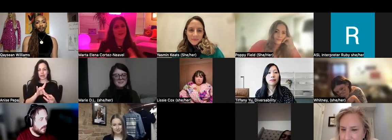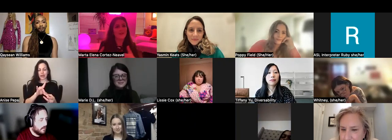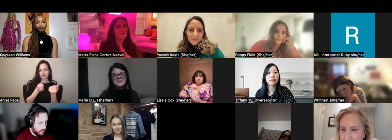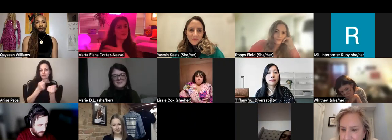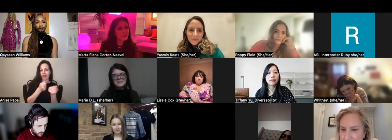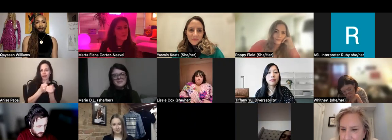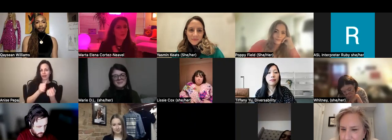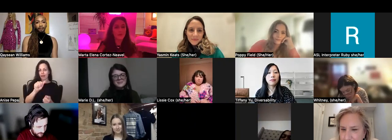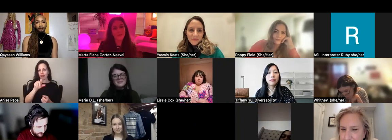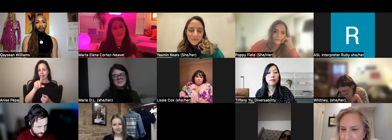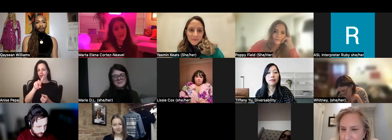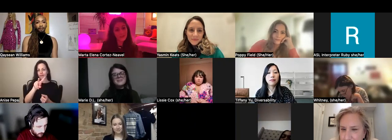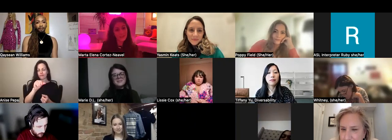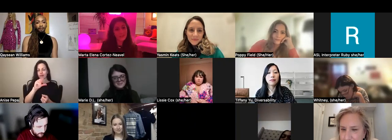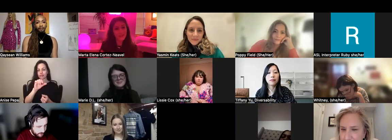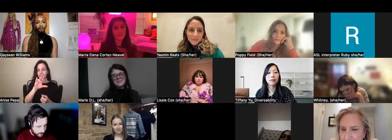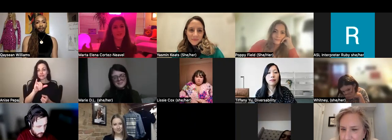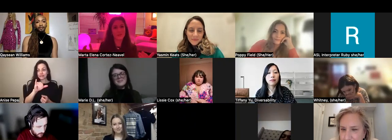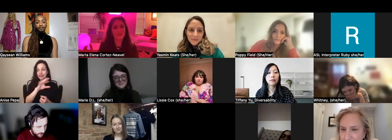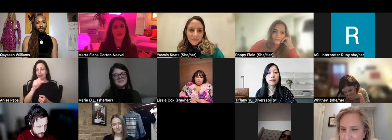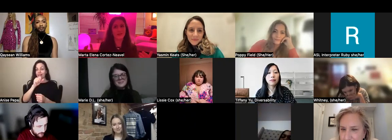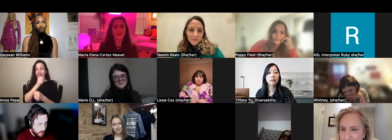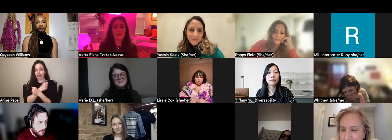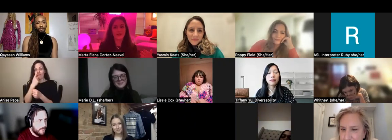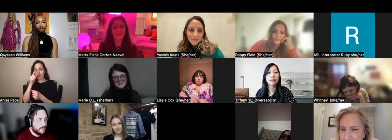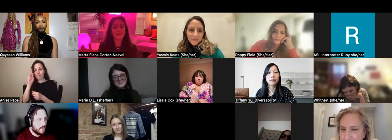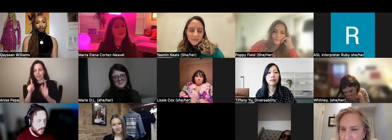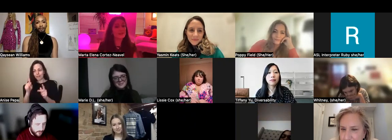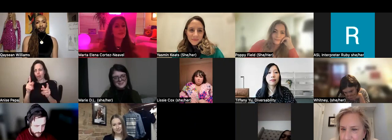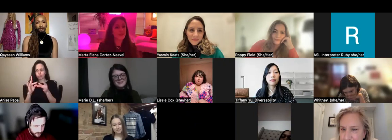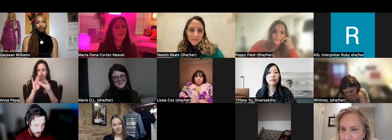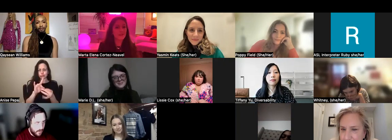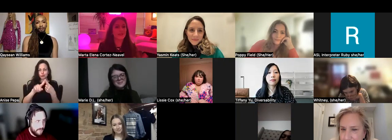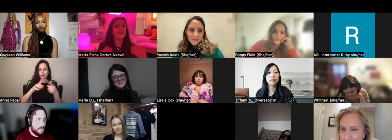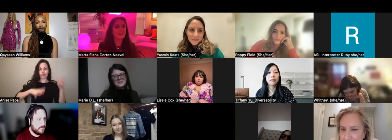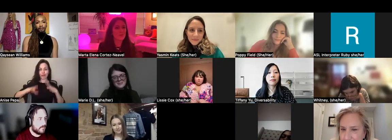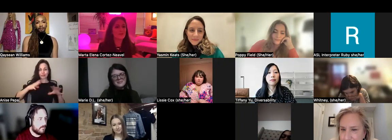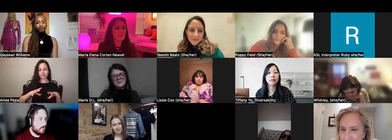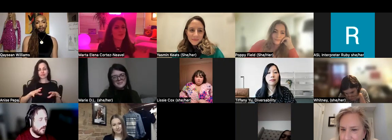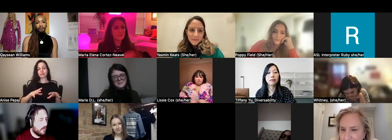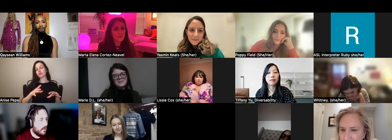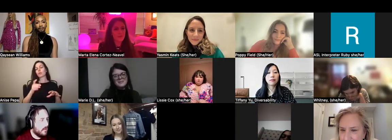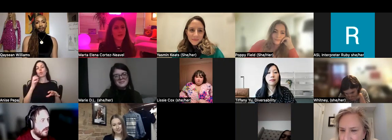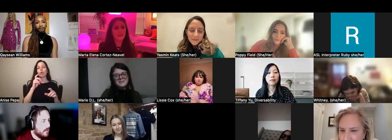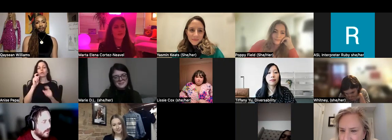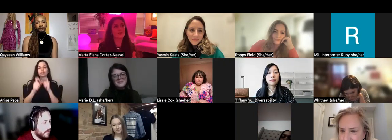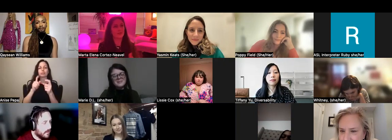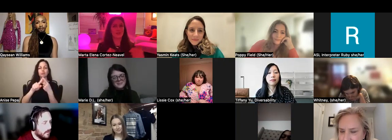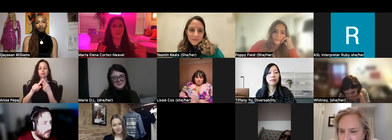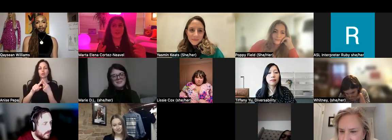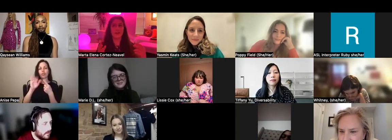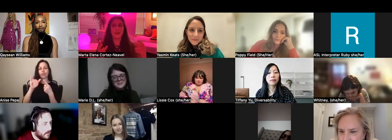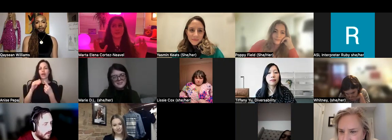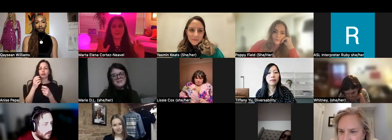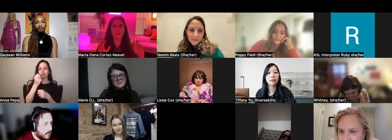like my love of people with fashion and do something that needs to be done or like contribute to this movement of inclusive